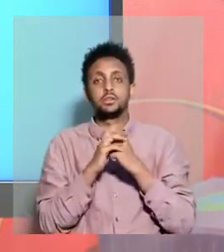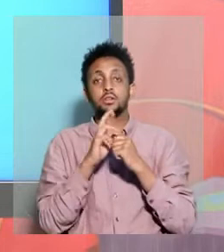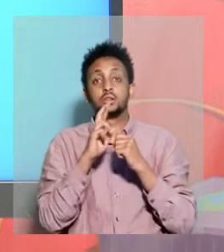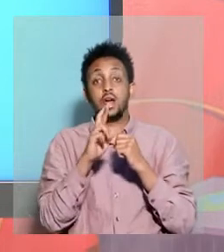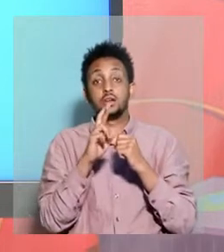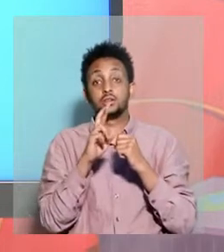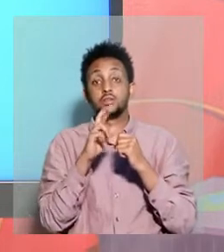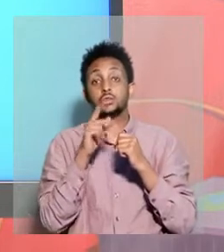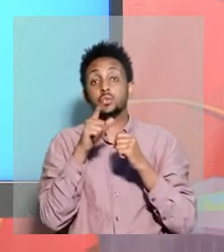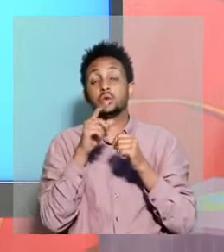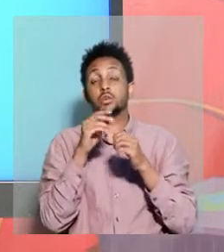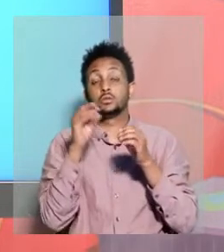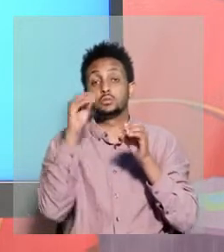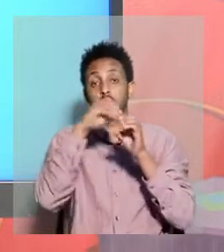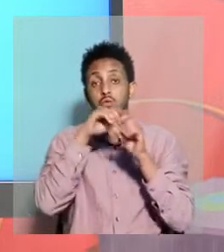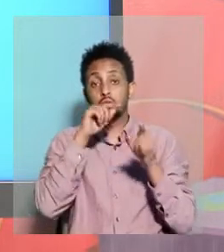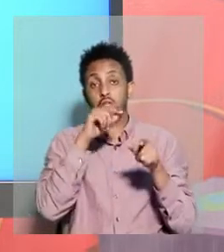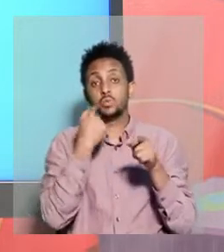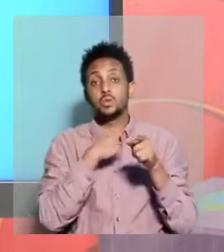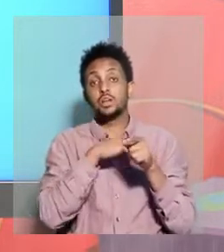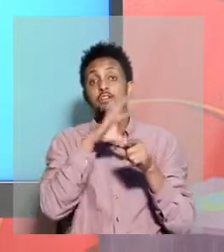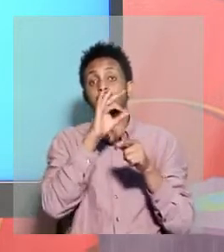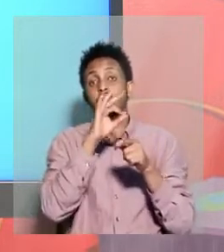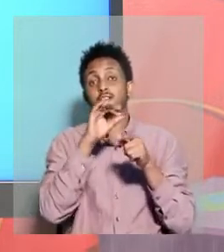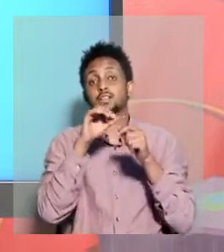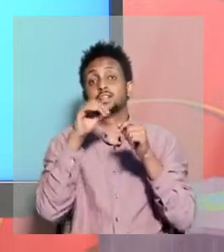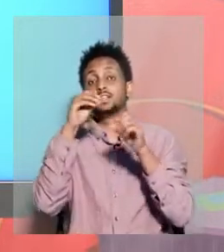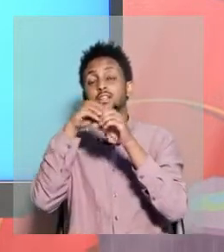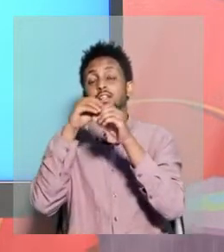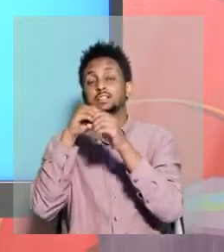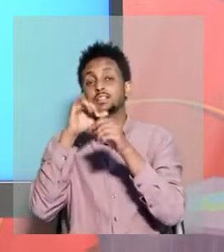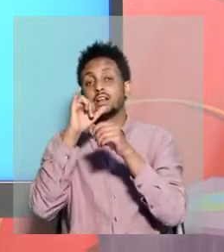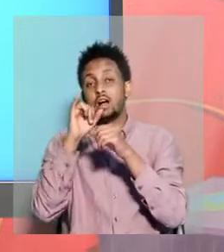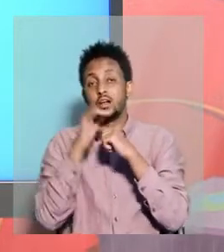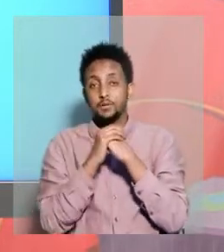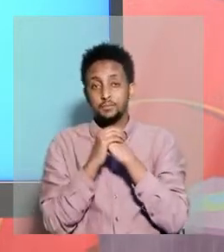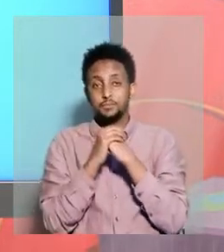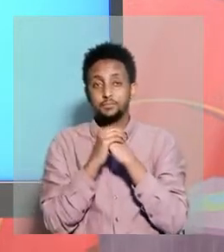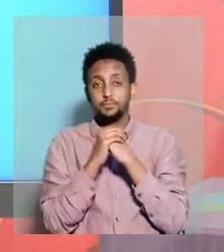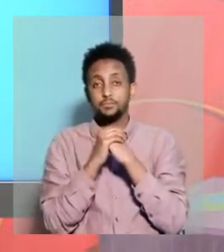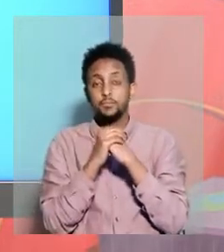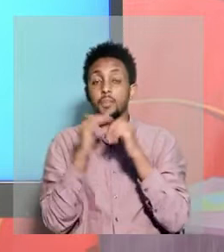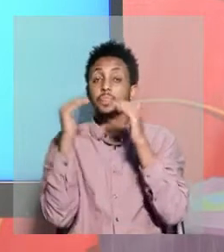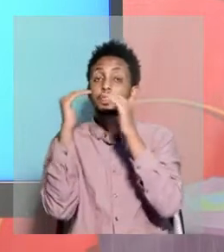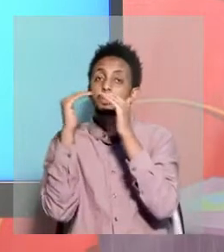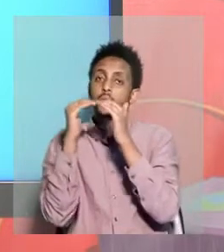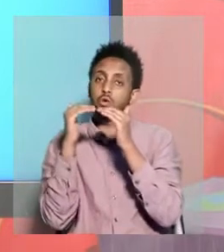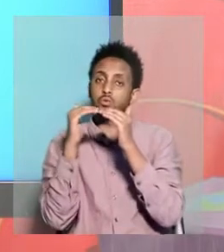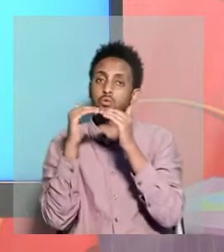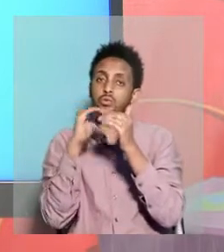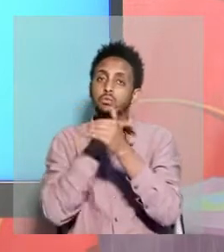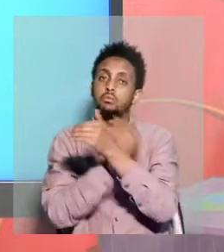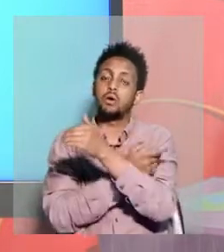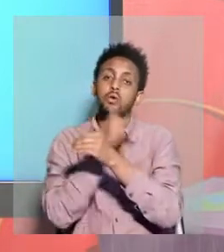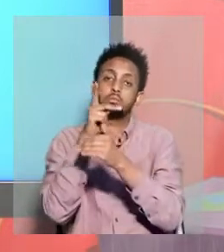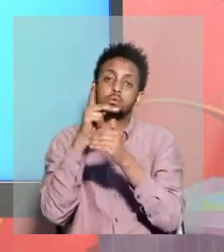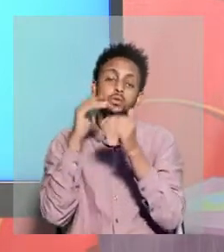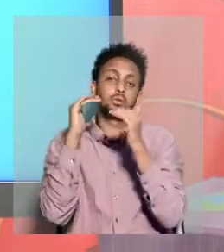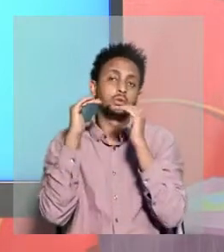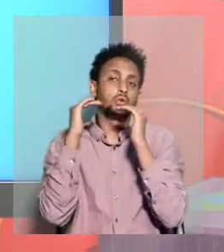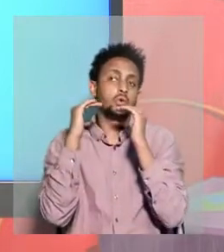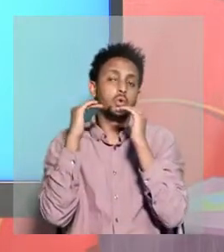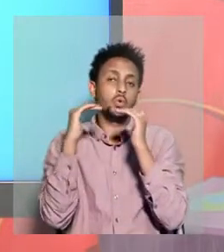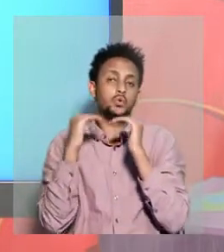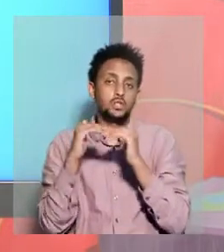r. So when you put it here, you can find that intensity I is equals to power P, for a constant